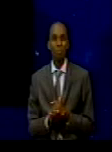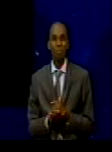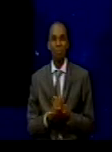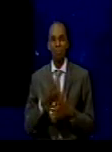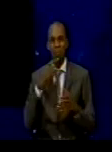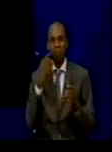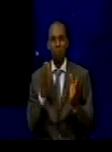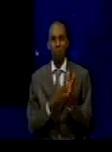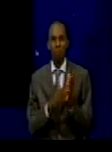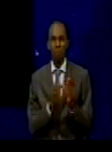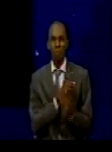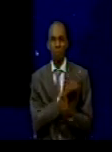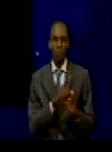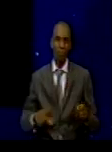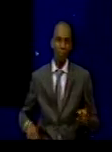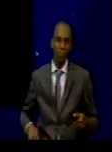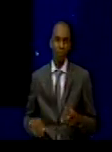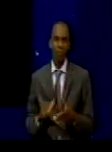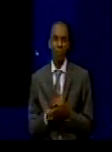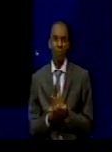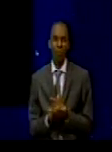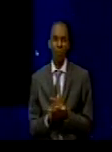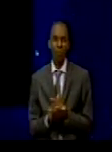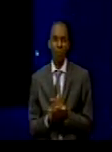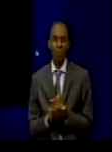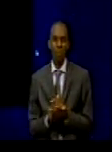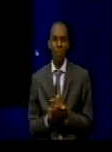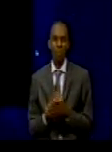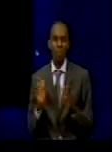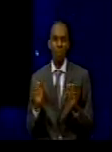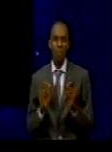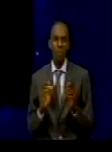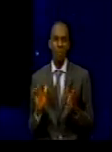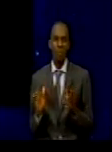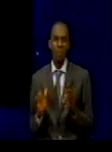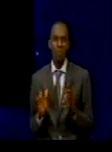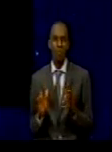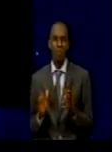Praise the Lord. Praise the living God.